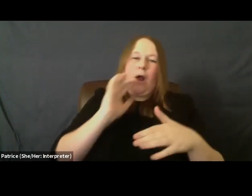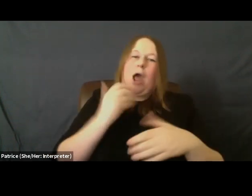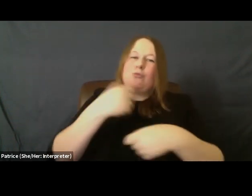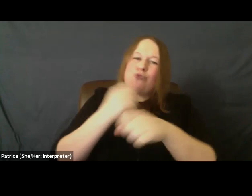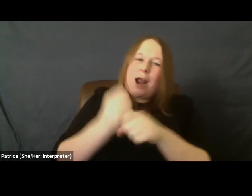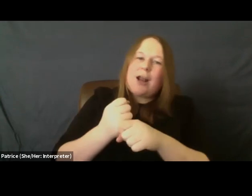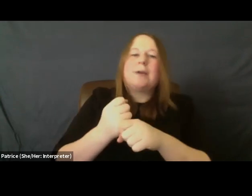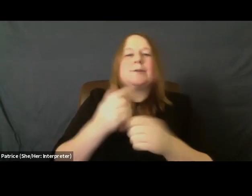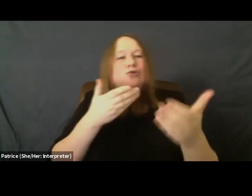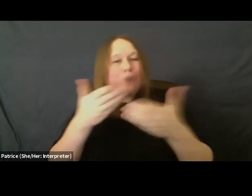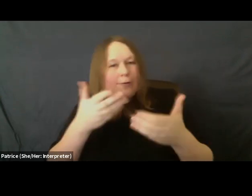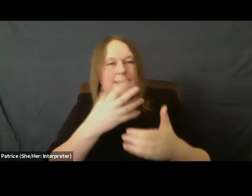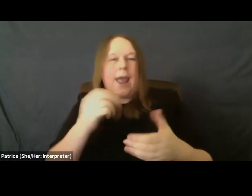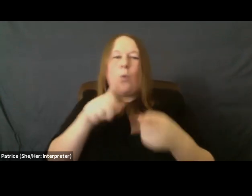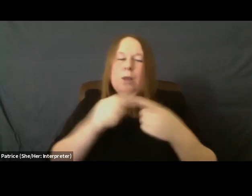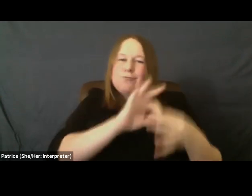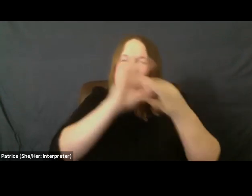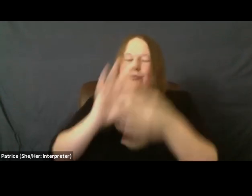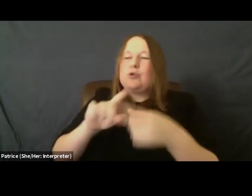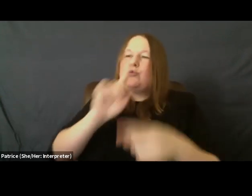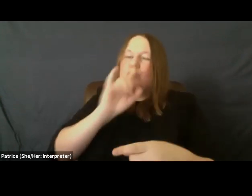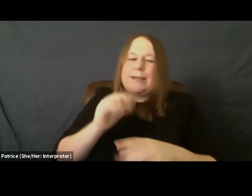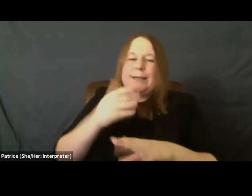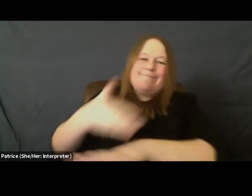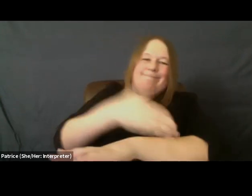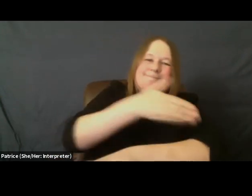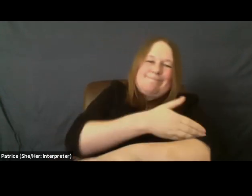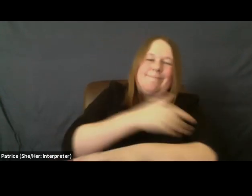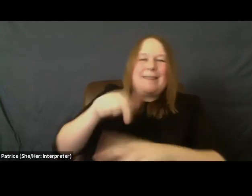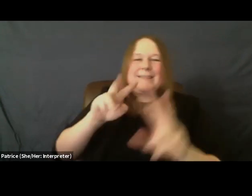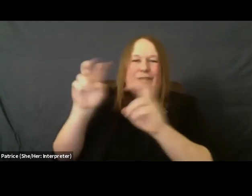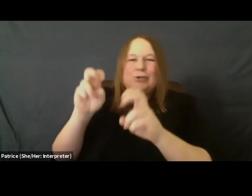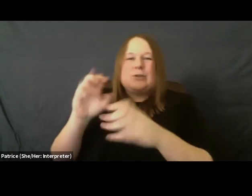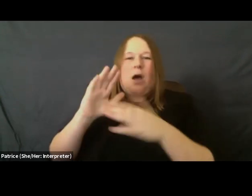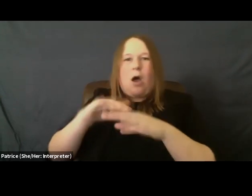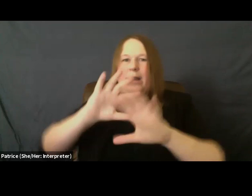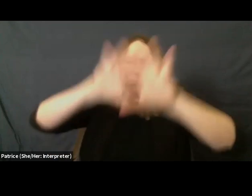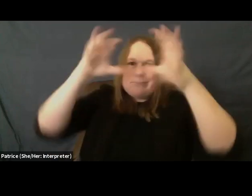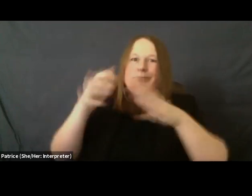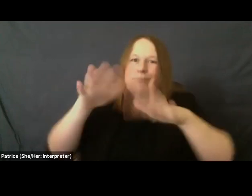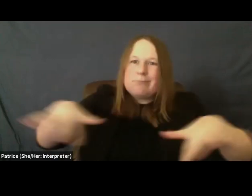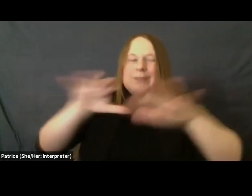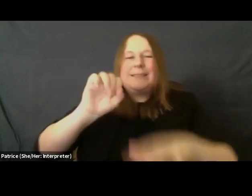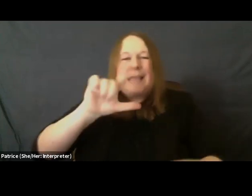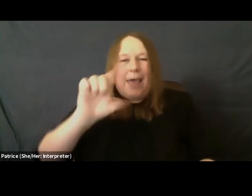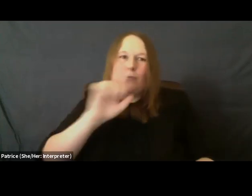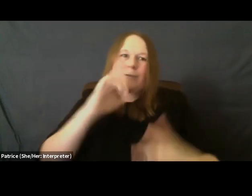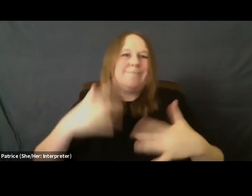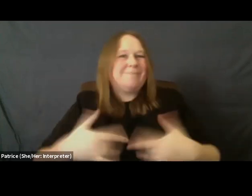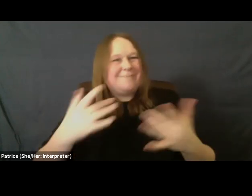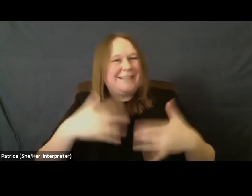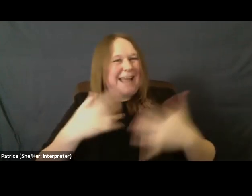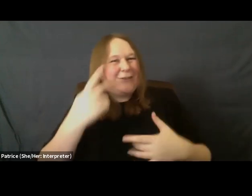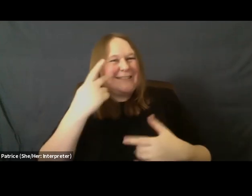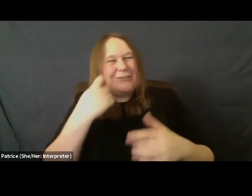and services, and when it comes to really advancing these issues on a global scale. I was very excited to see recently